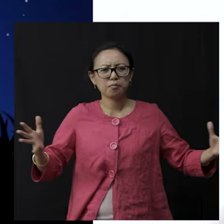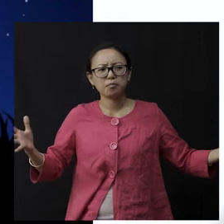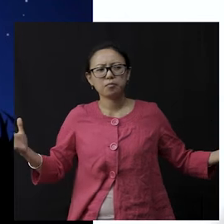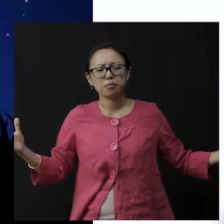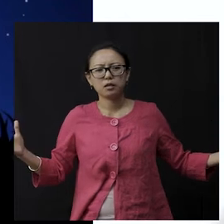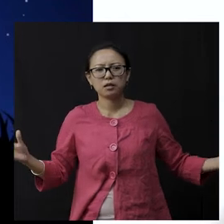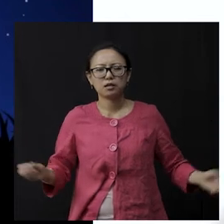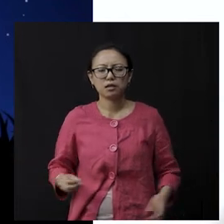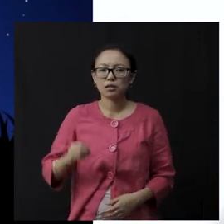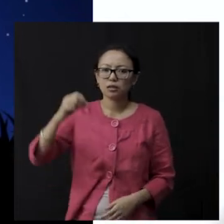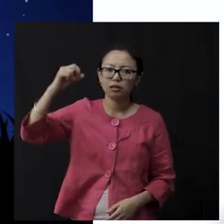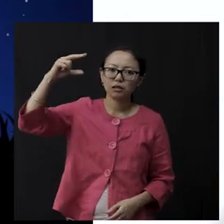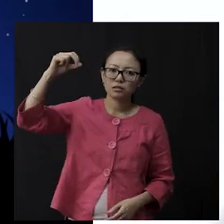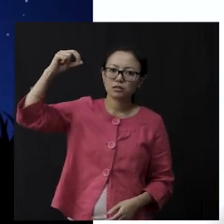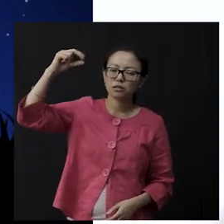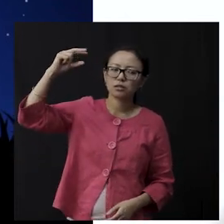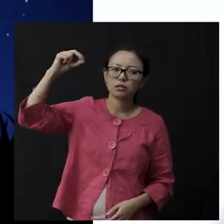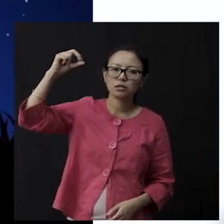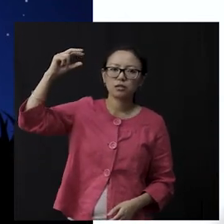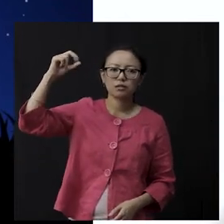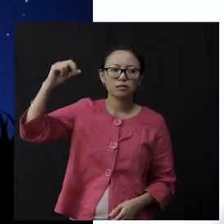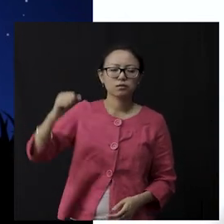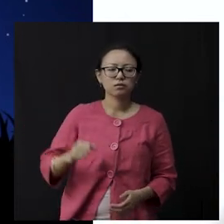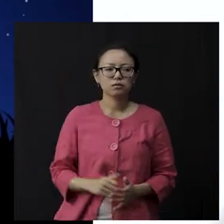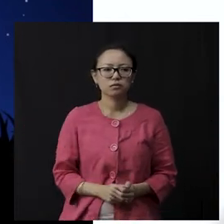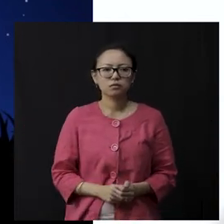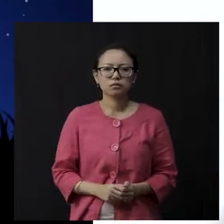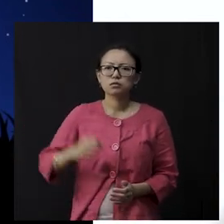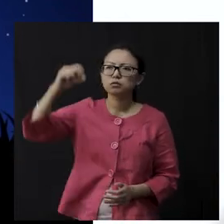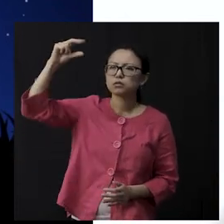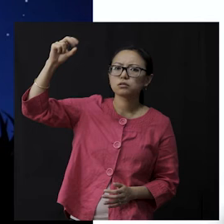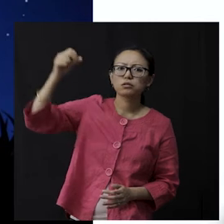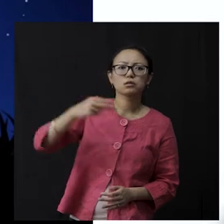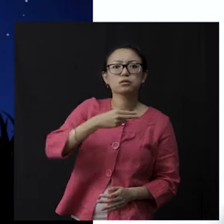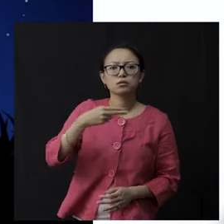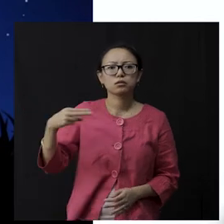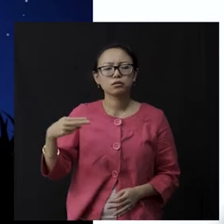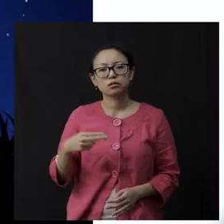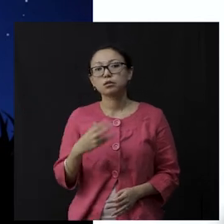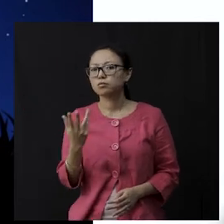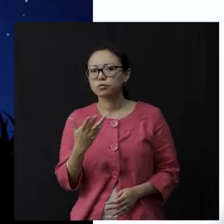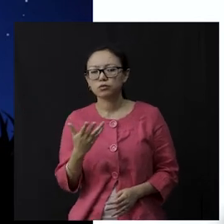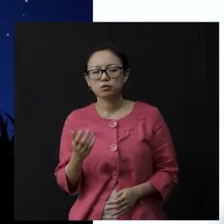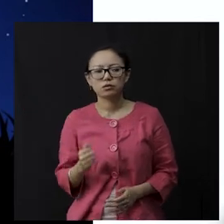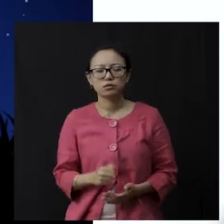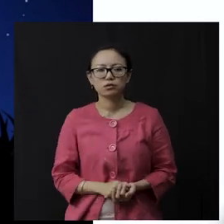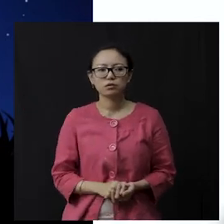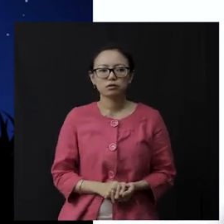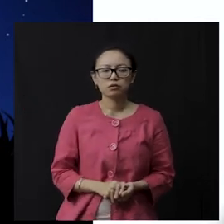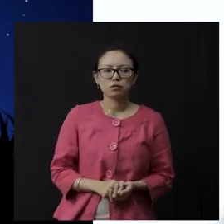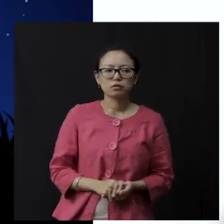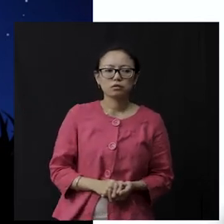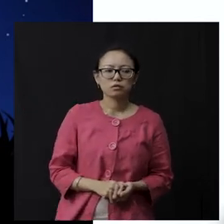golden objects called... What are these, children? What are these golden yellow objects in the sky at night